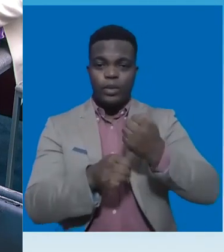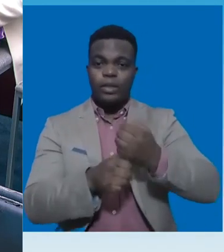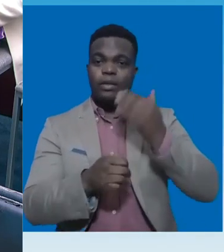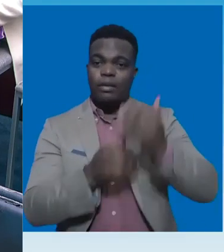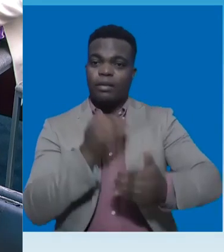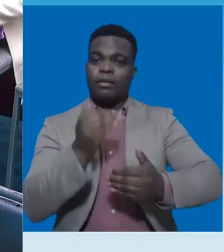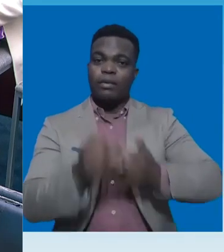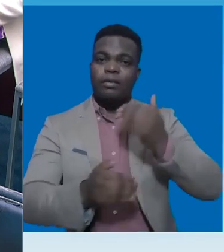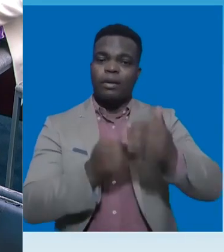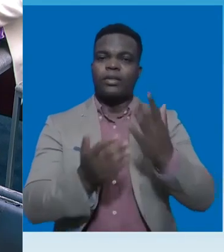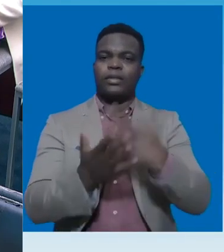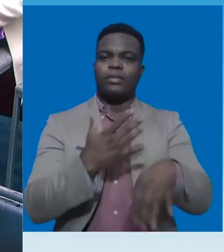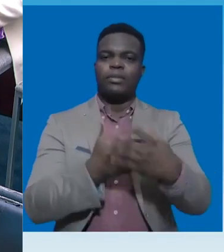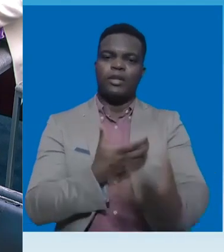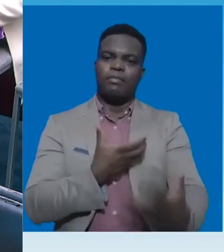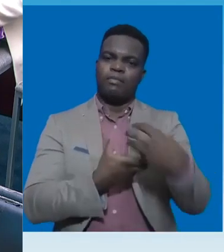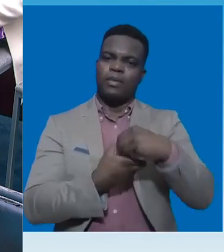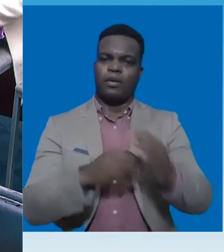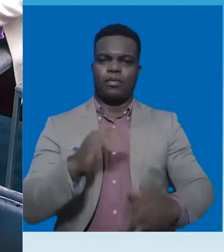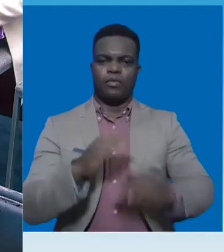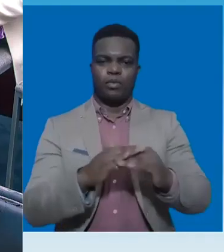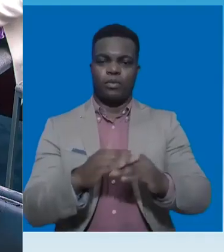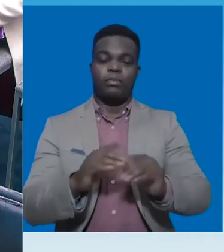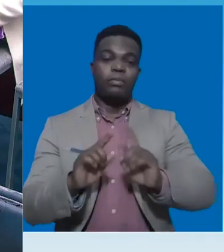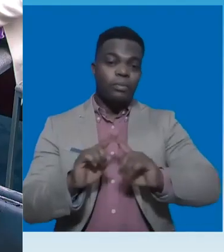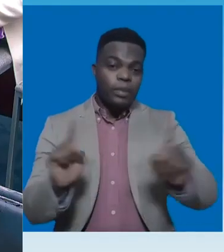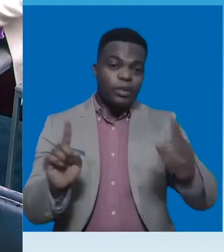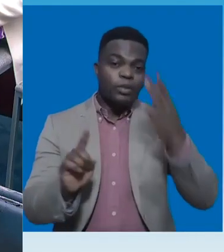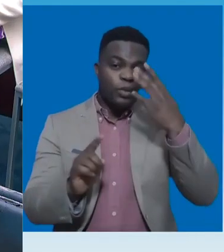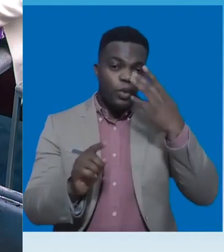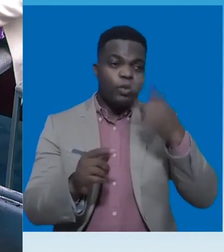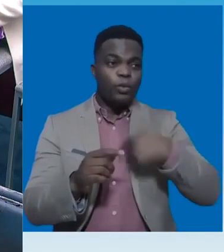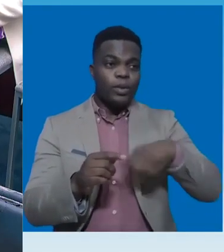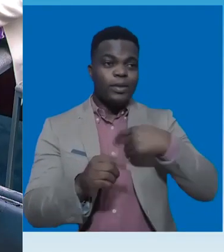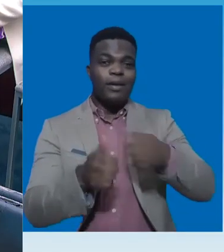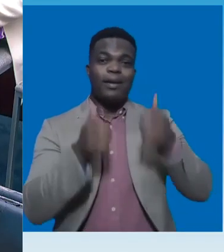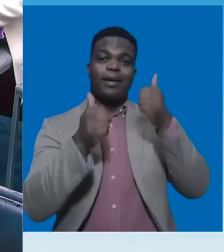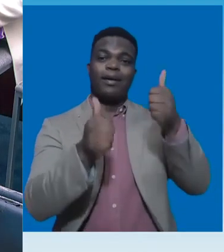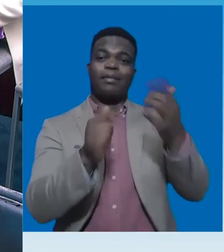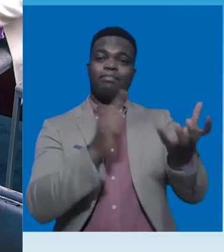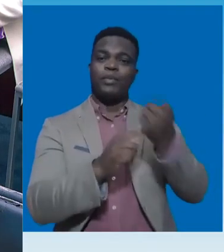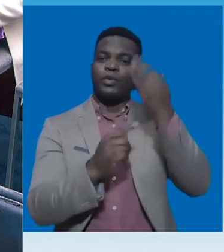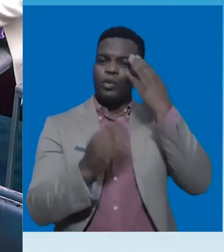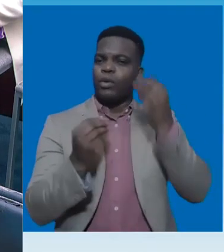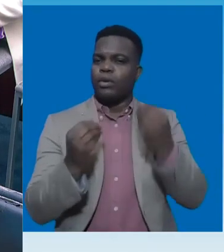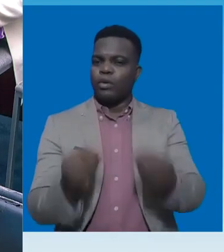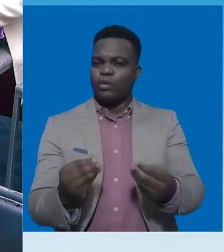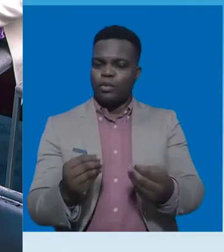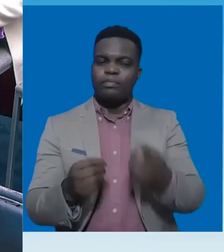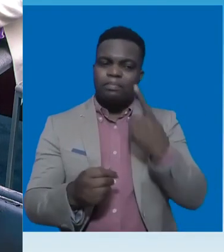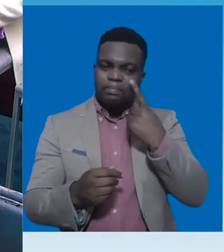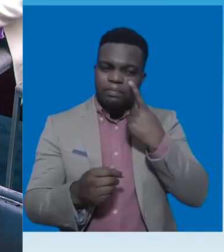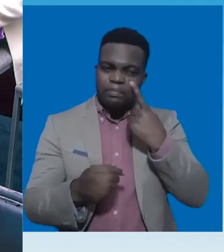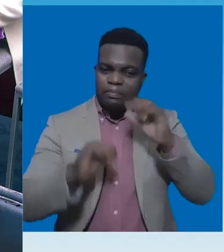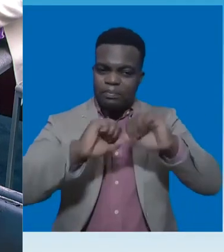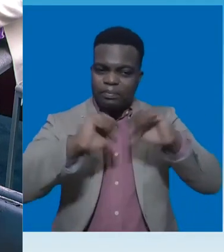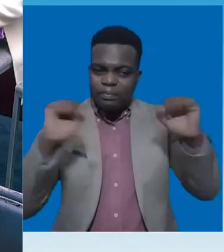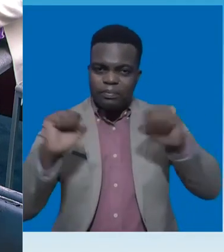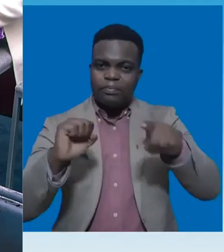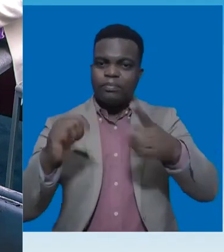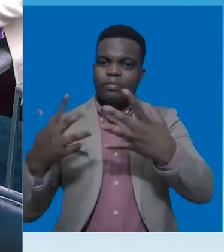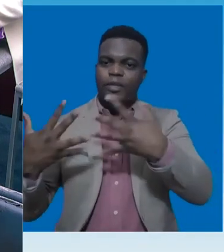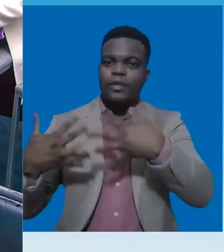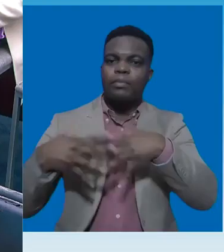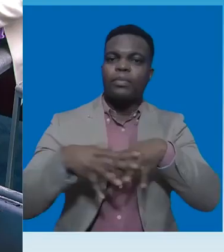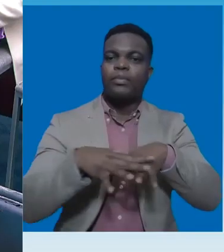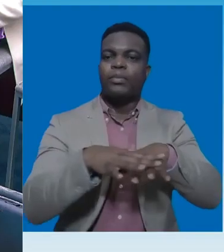be our ability to accelerate implementation and deliver tangible improvements. So therefore, Austria